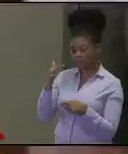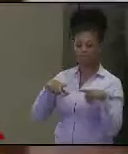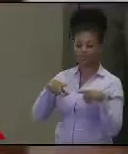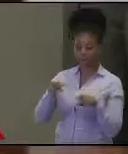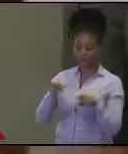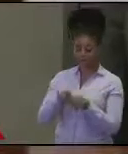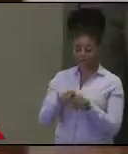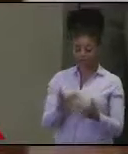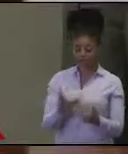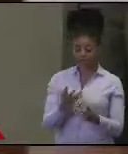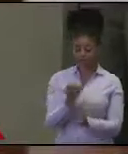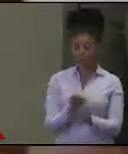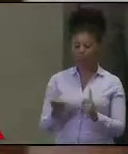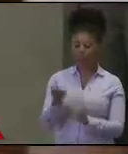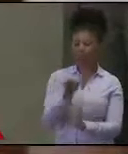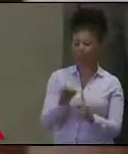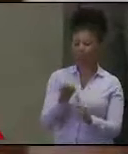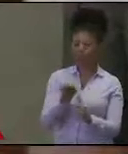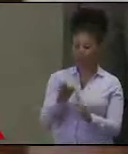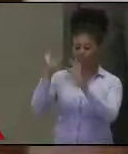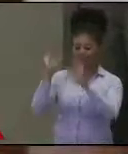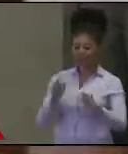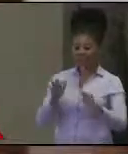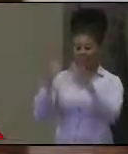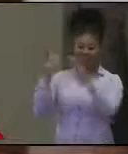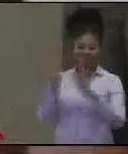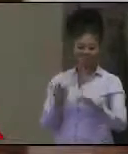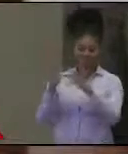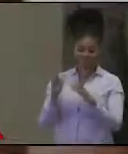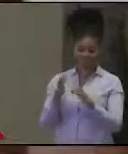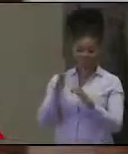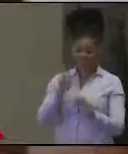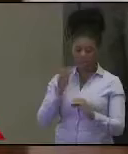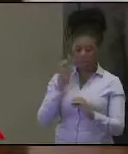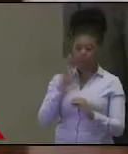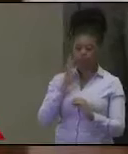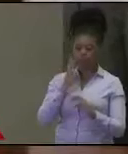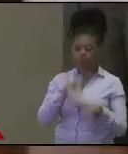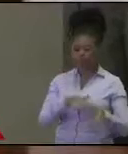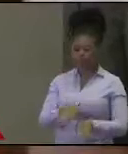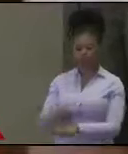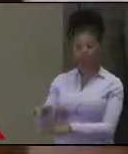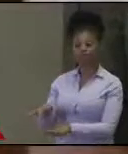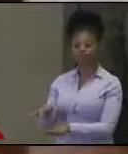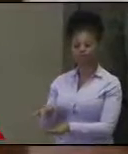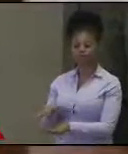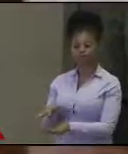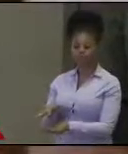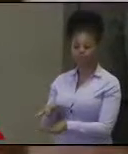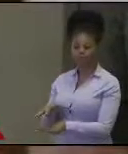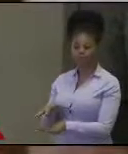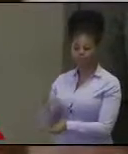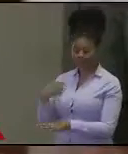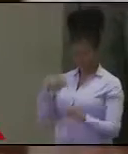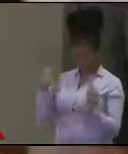an environment in a rainy season that has floods. That's what we are here